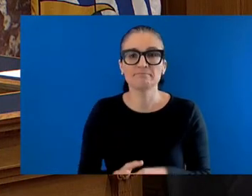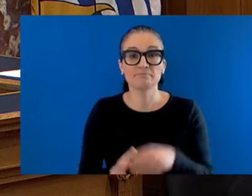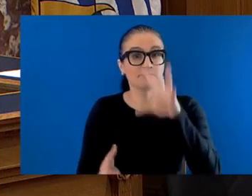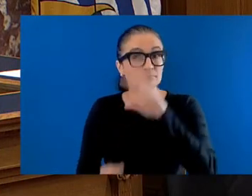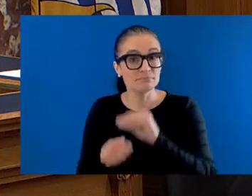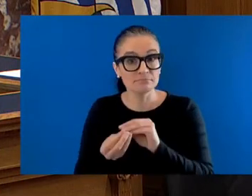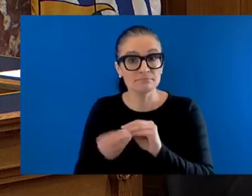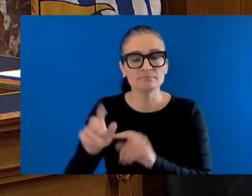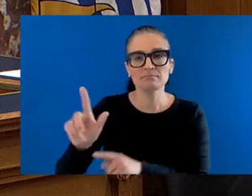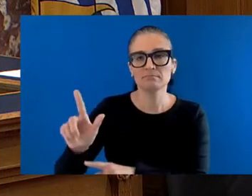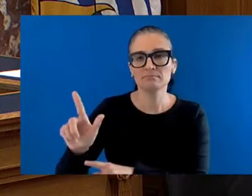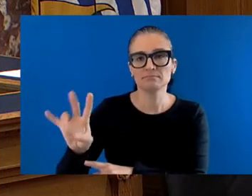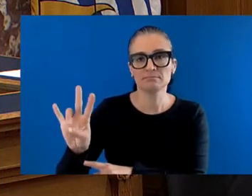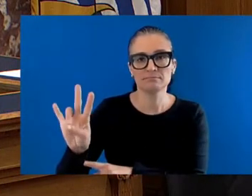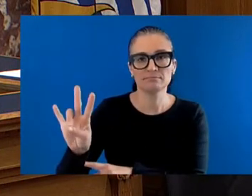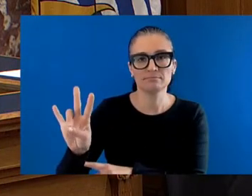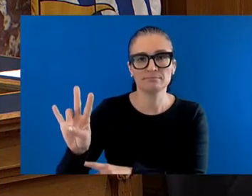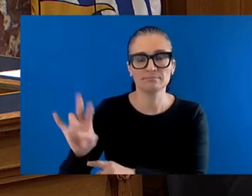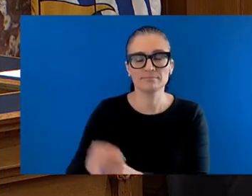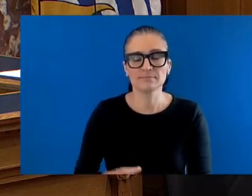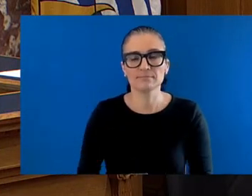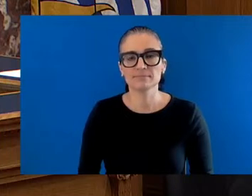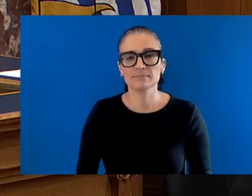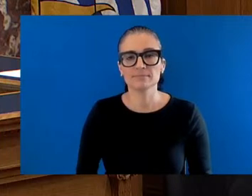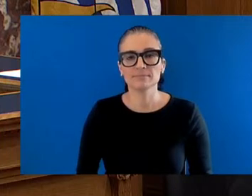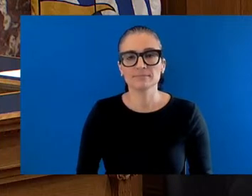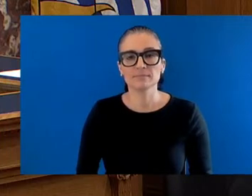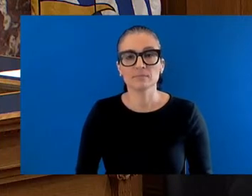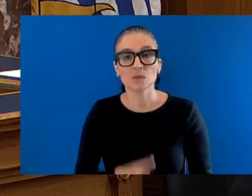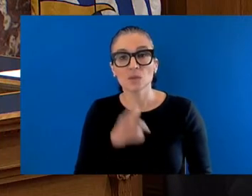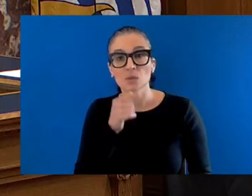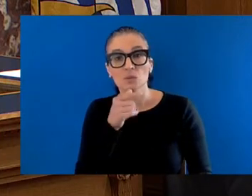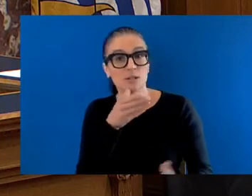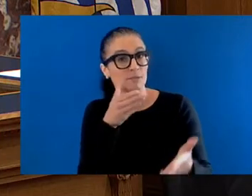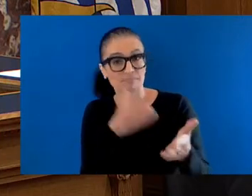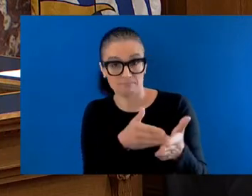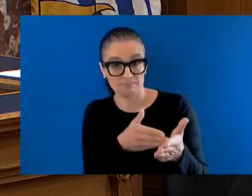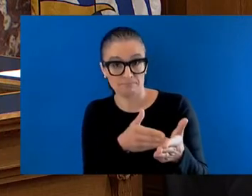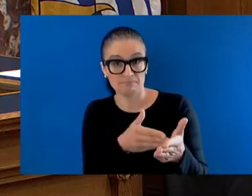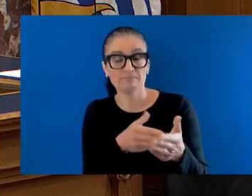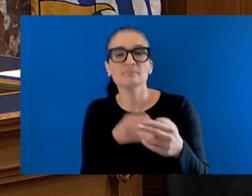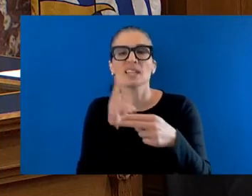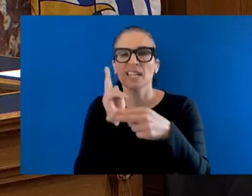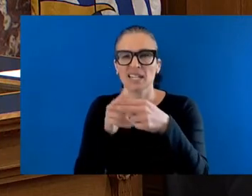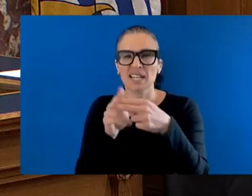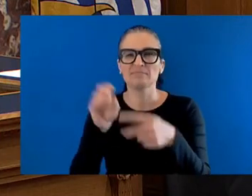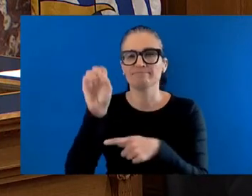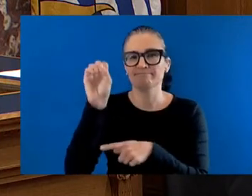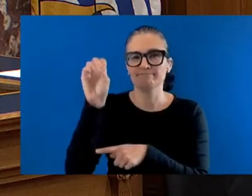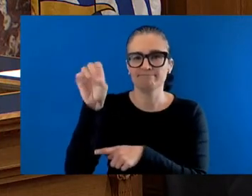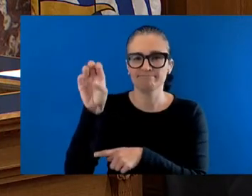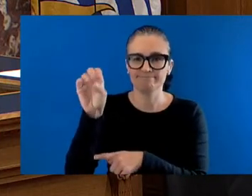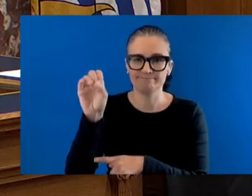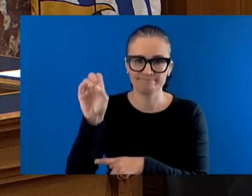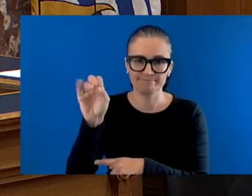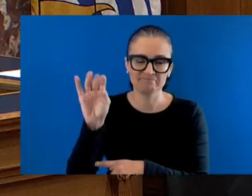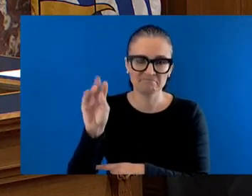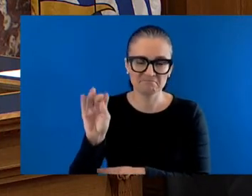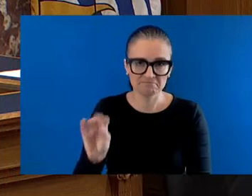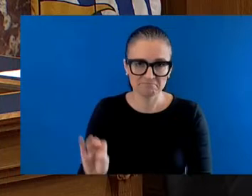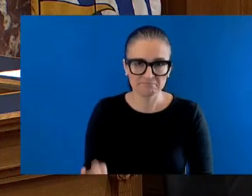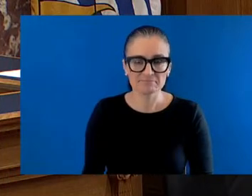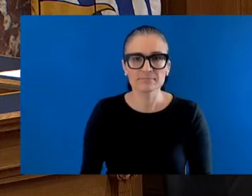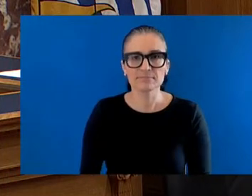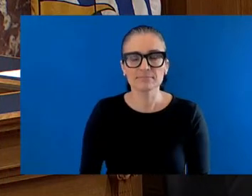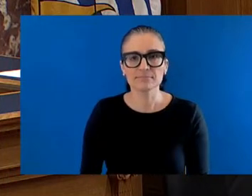nay, Chandra Herbert, Singh, Babchuk, Coulter, Lohr, Baer, Kang, Heyman, Osborne,